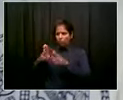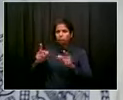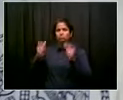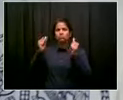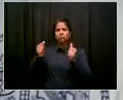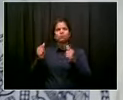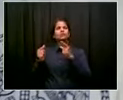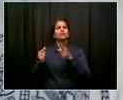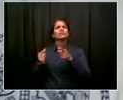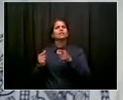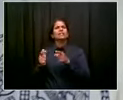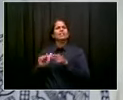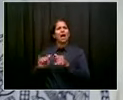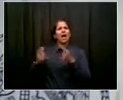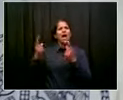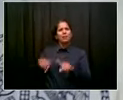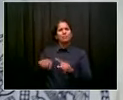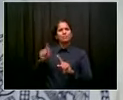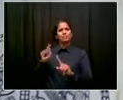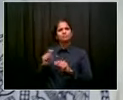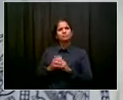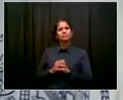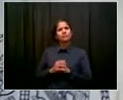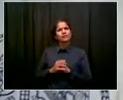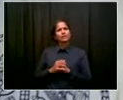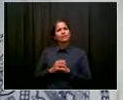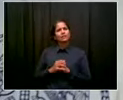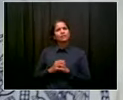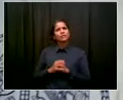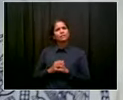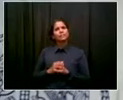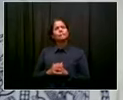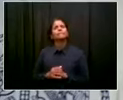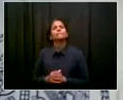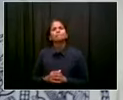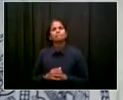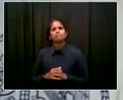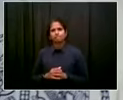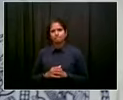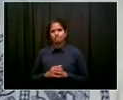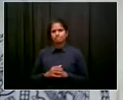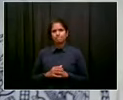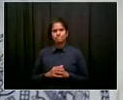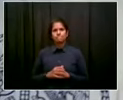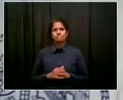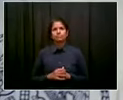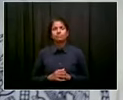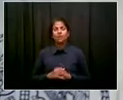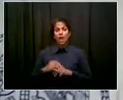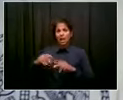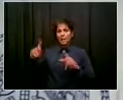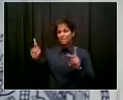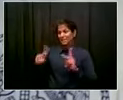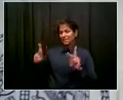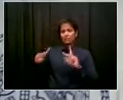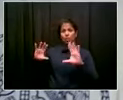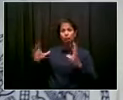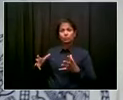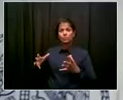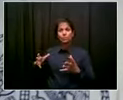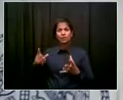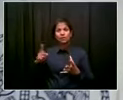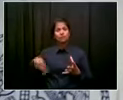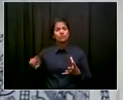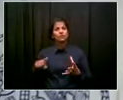i guess there's a group of people that feel like the um the balance